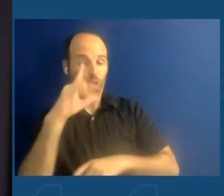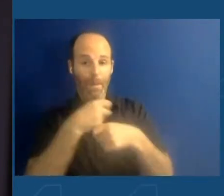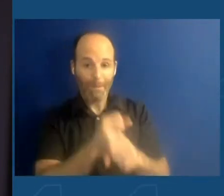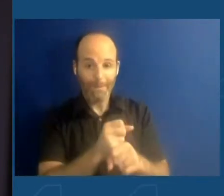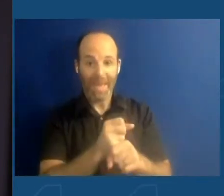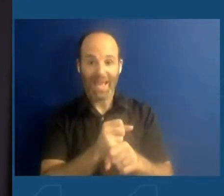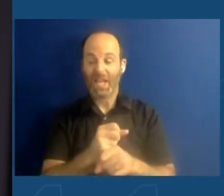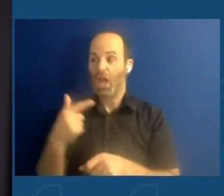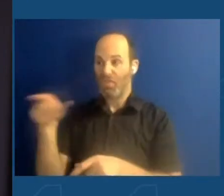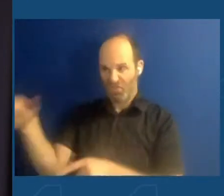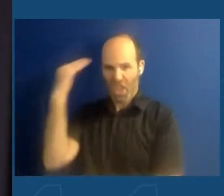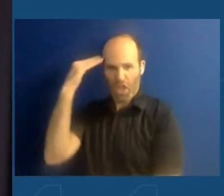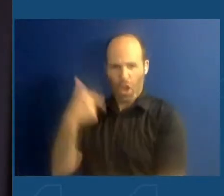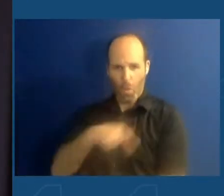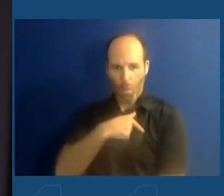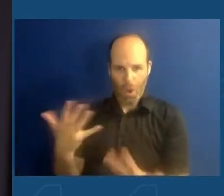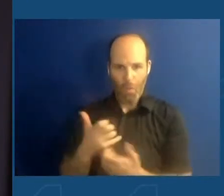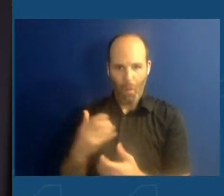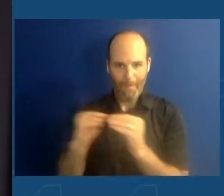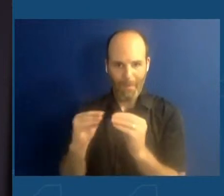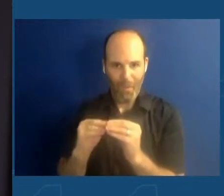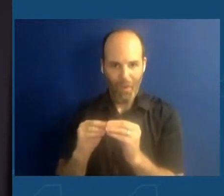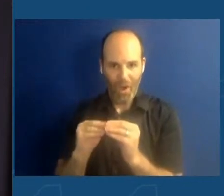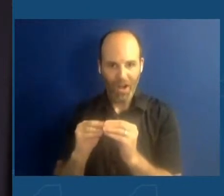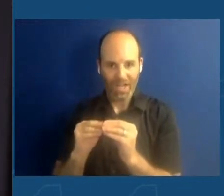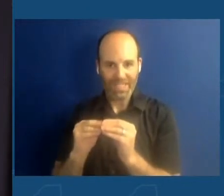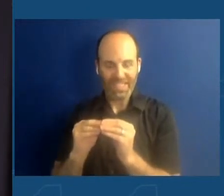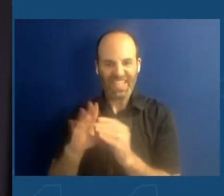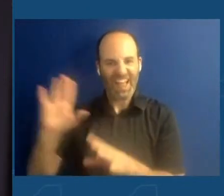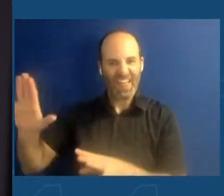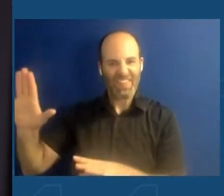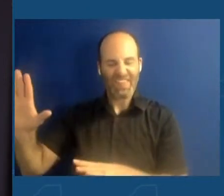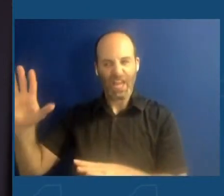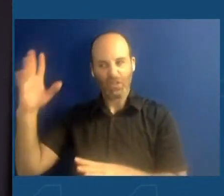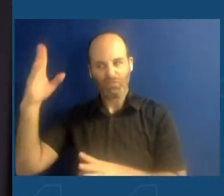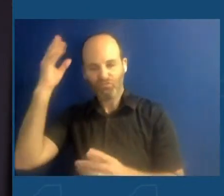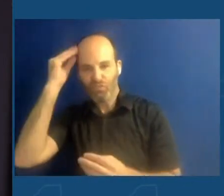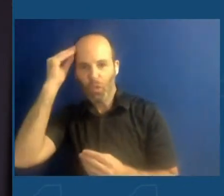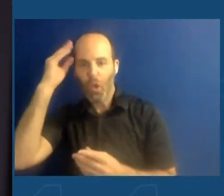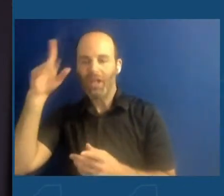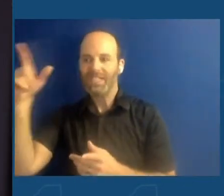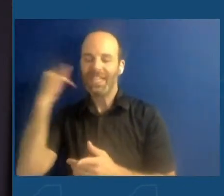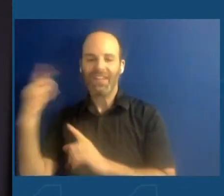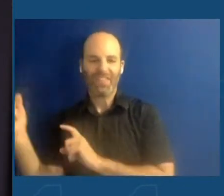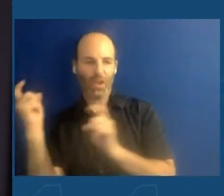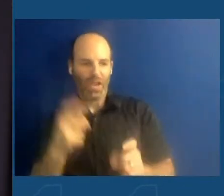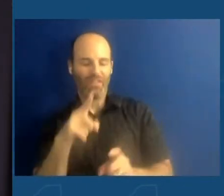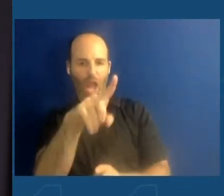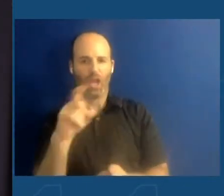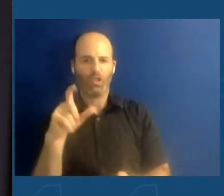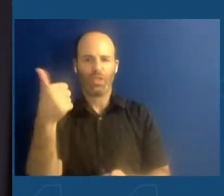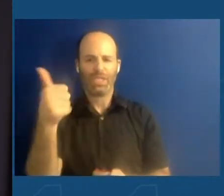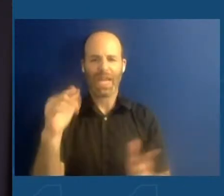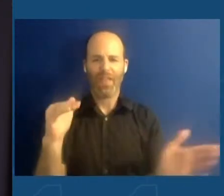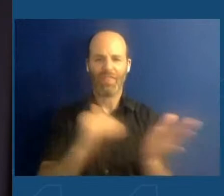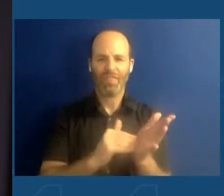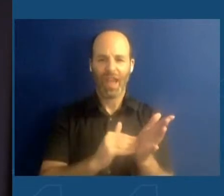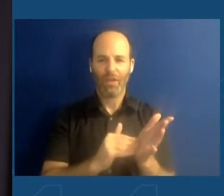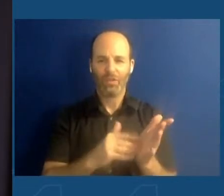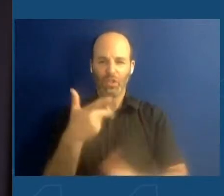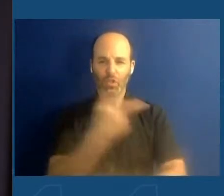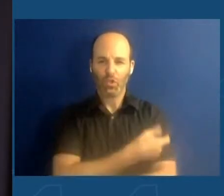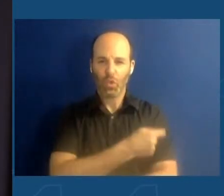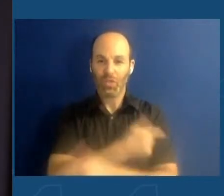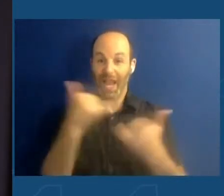more. They know that in their minds, if they were going to give us 110,000 doses, and now we can use one